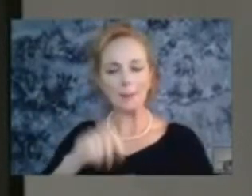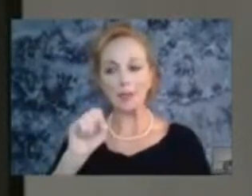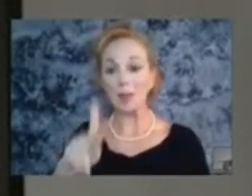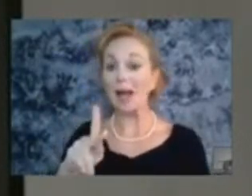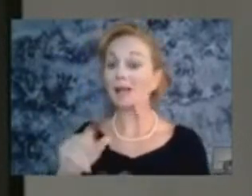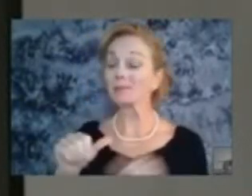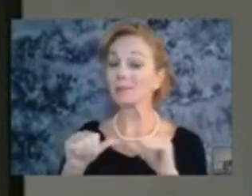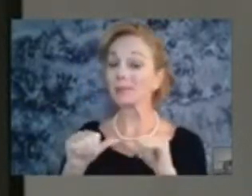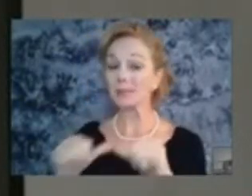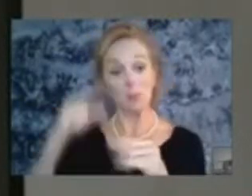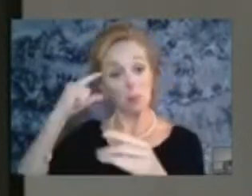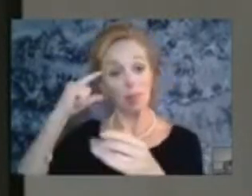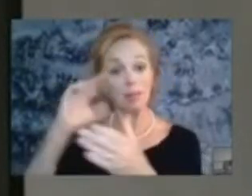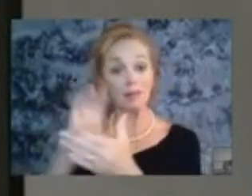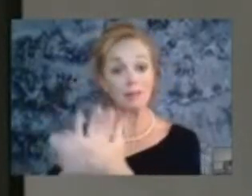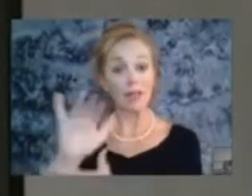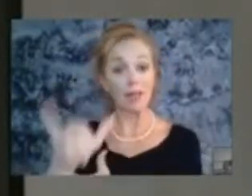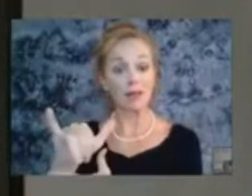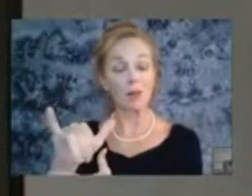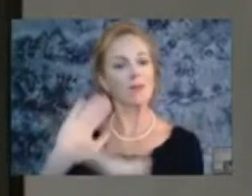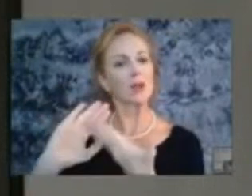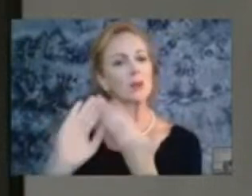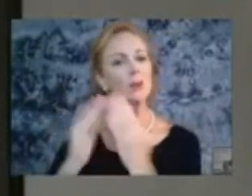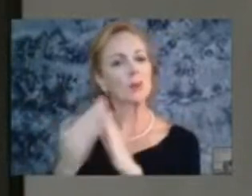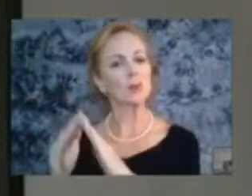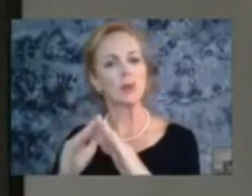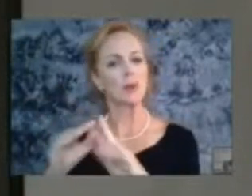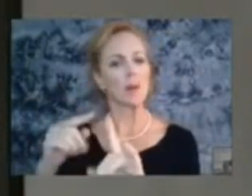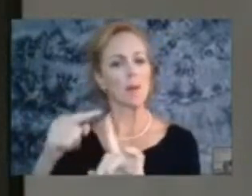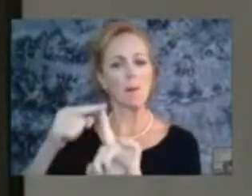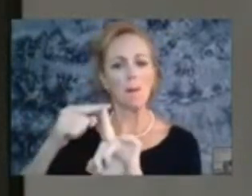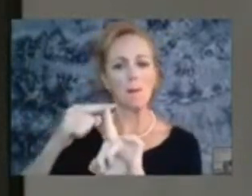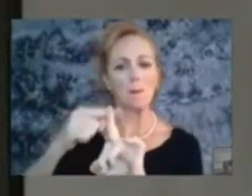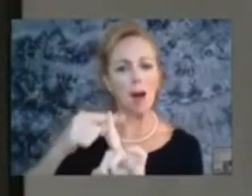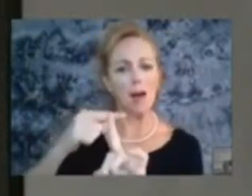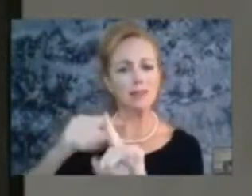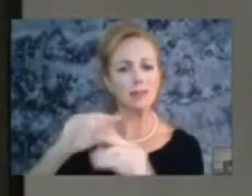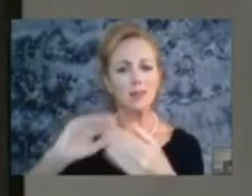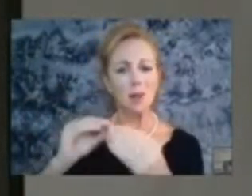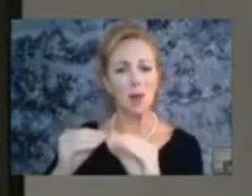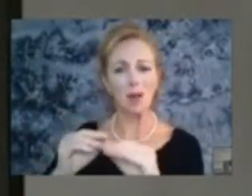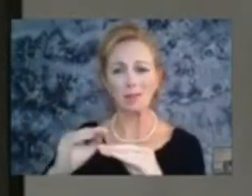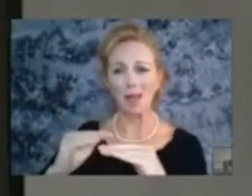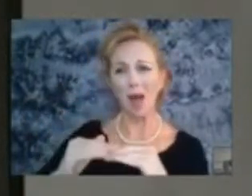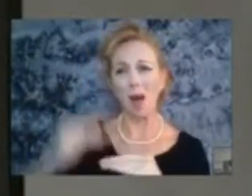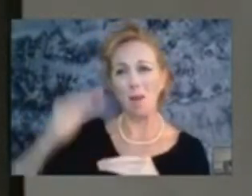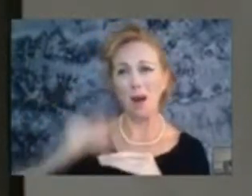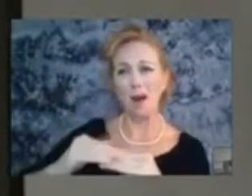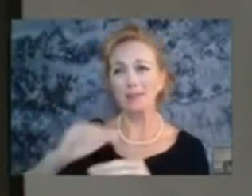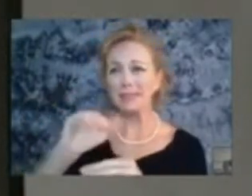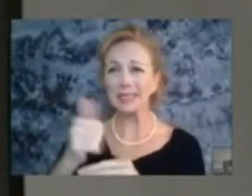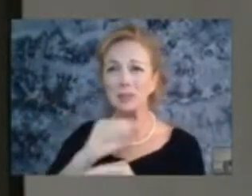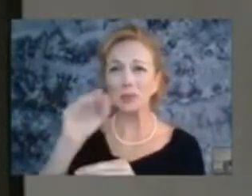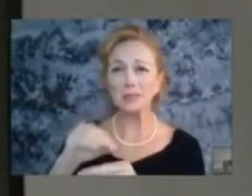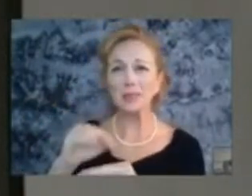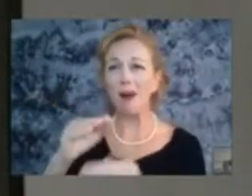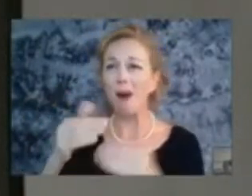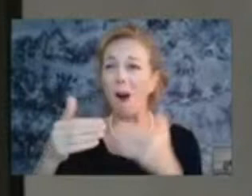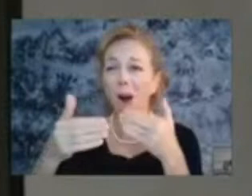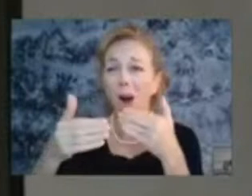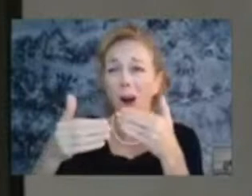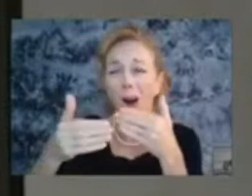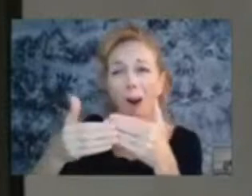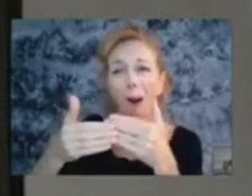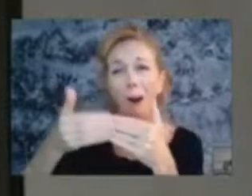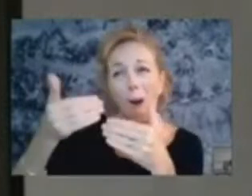We had a community positivity rate that was north of 10%, almost 11%. We were at